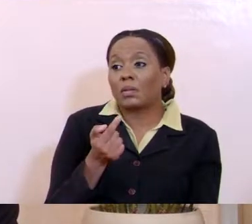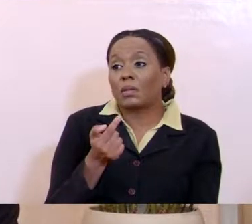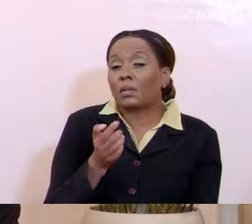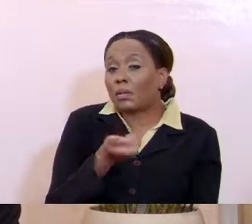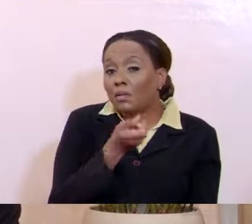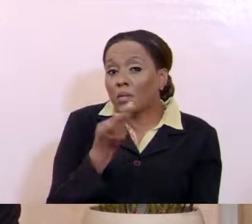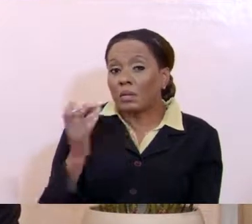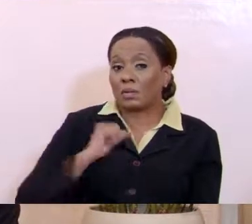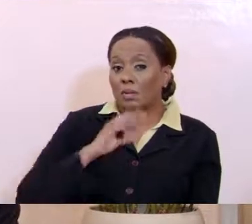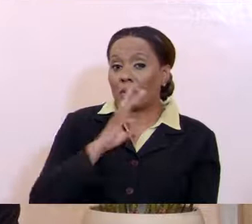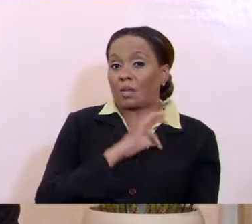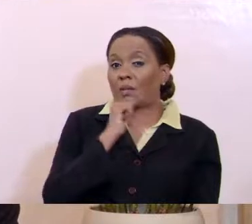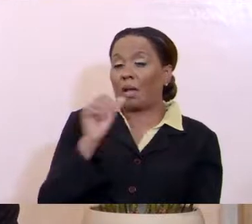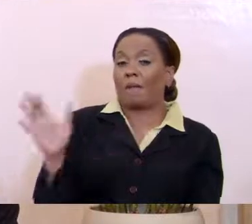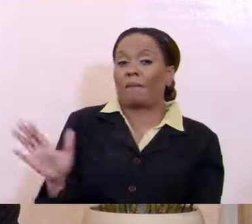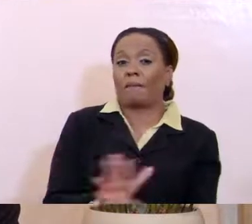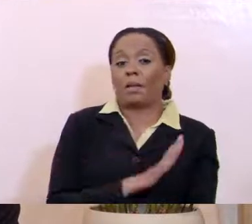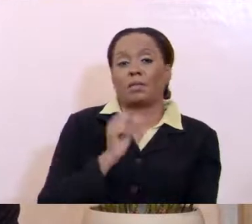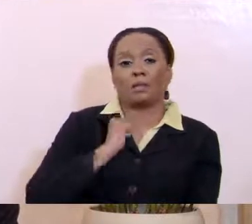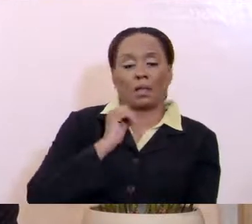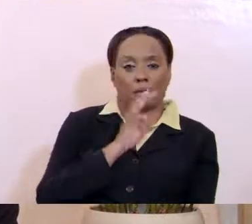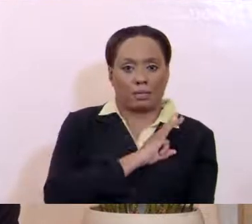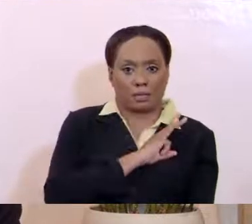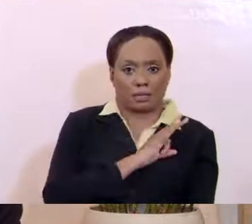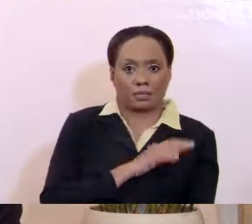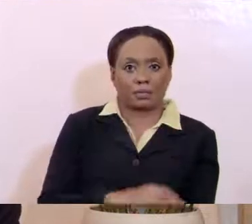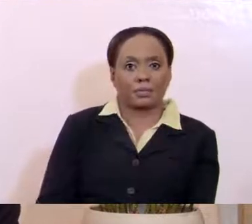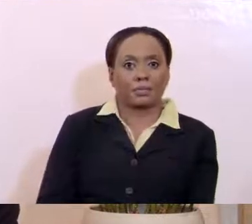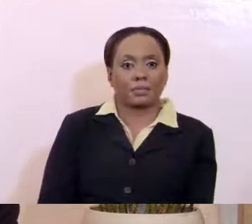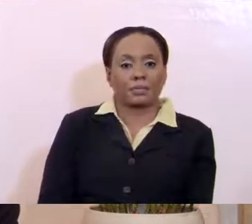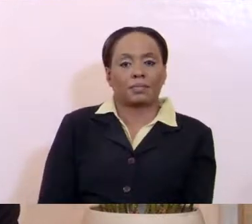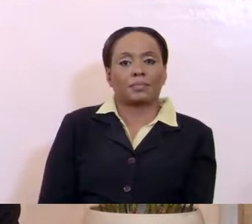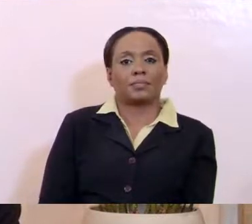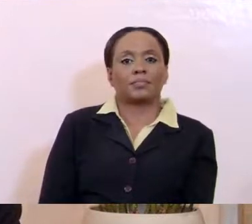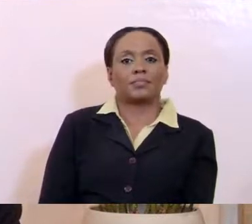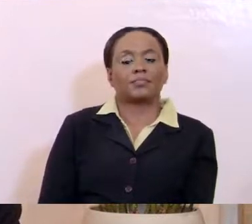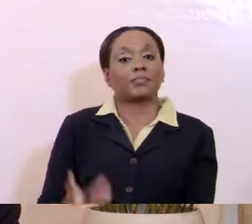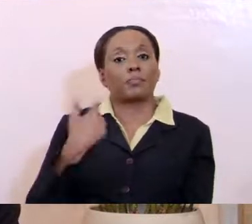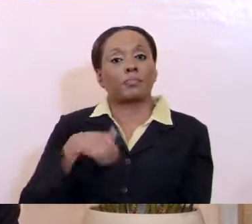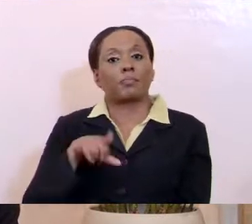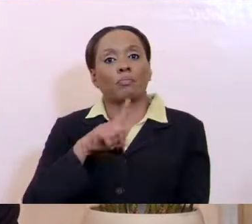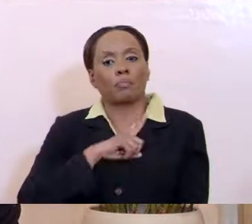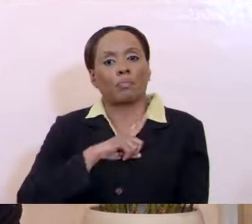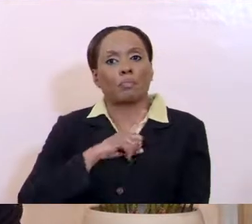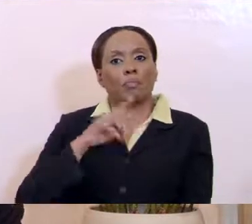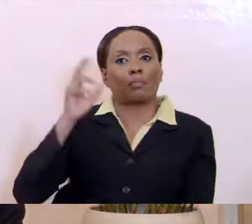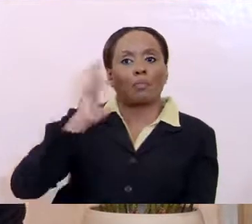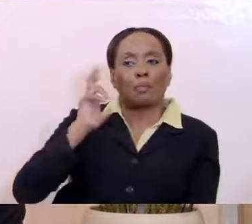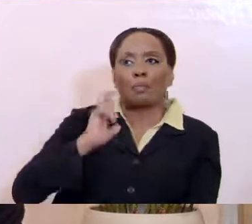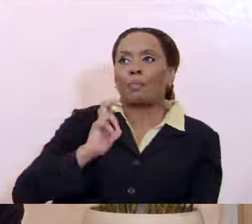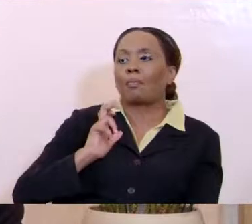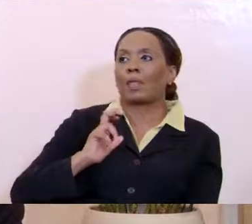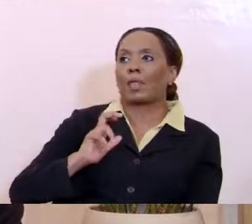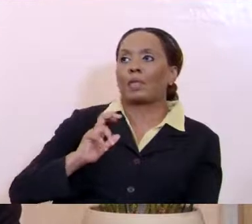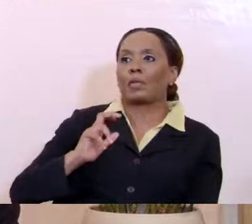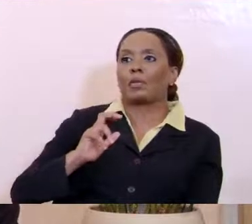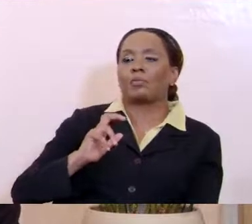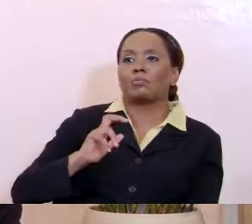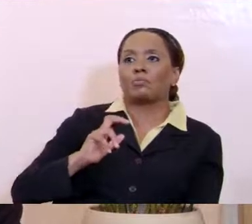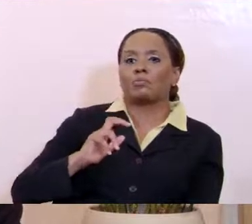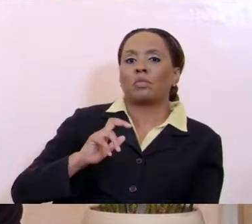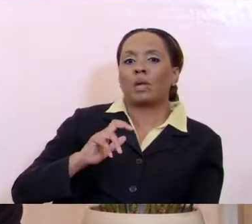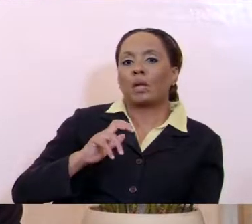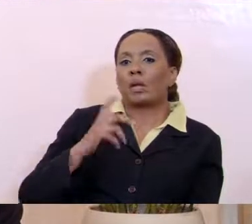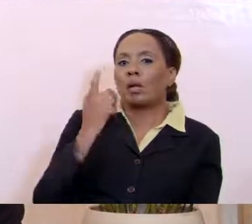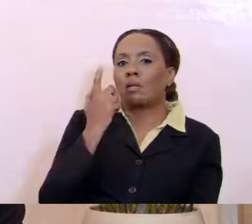staff. The public will realize that for the last few weeks we've had public markets closed.